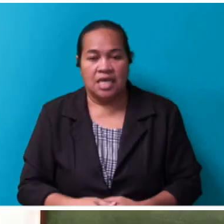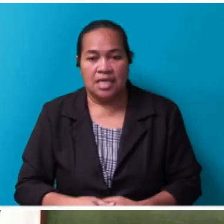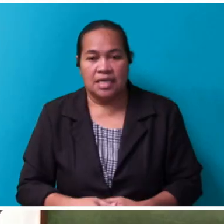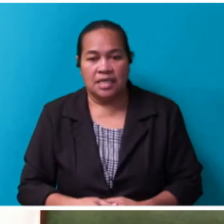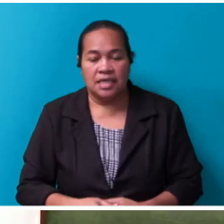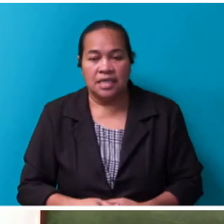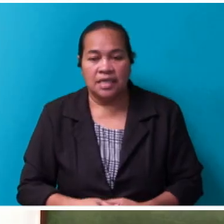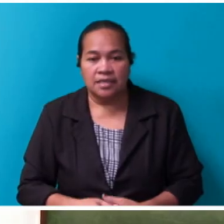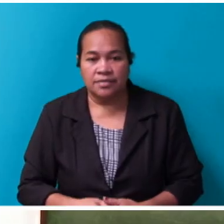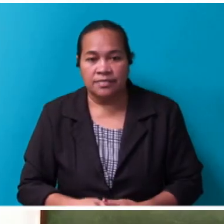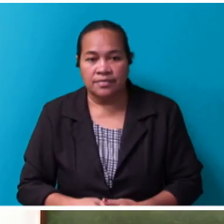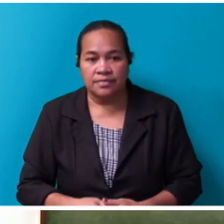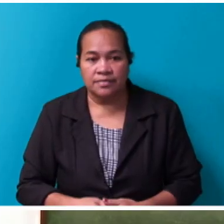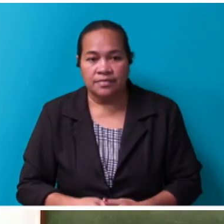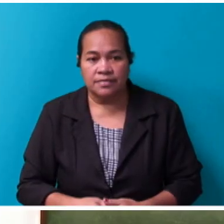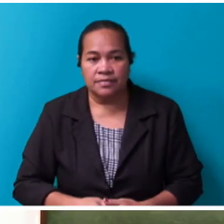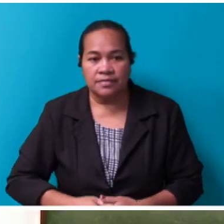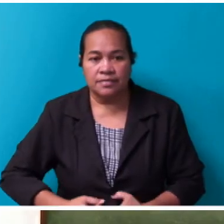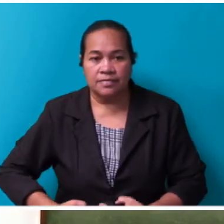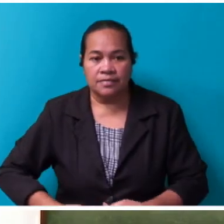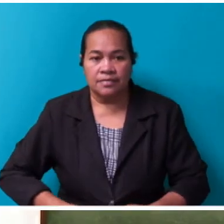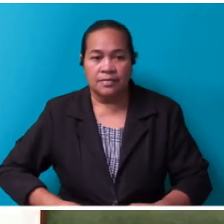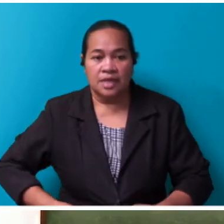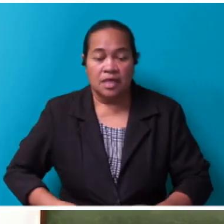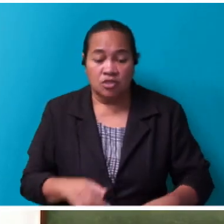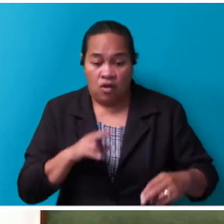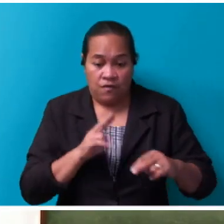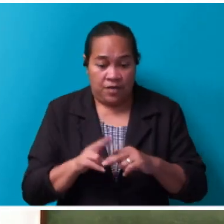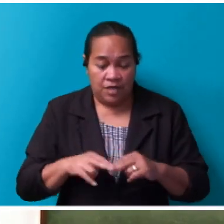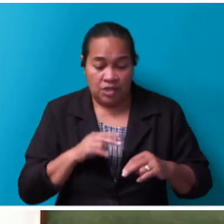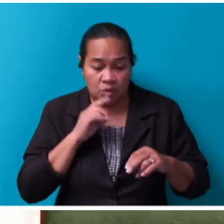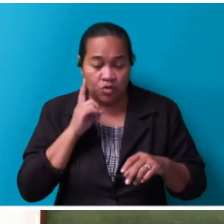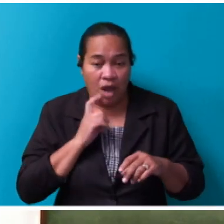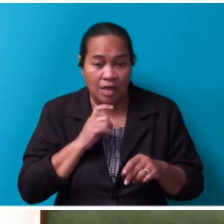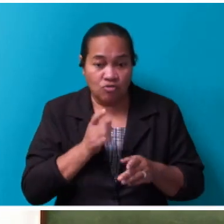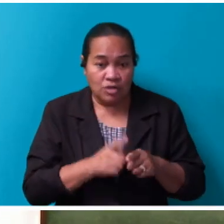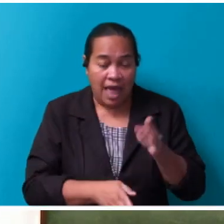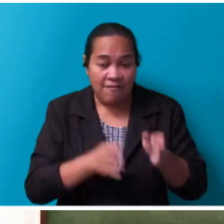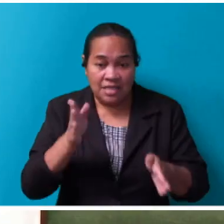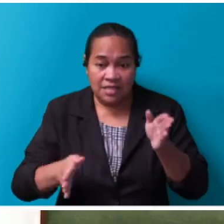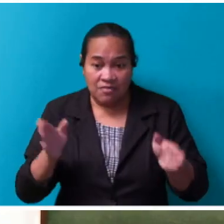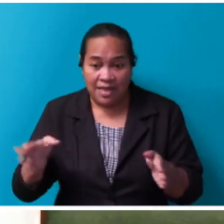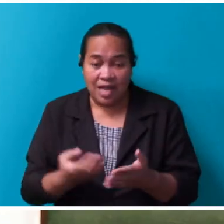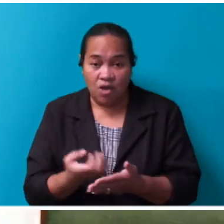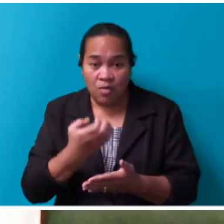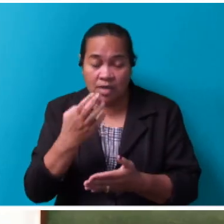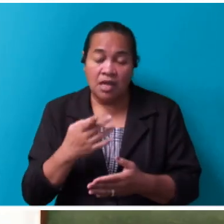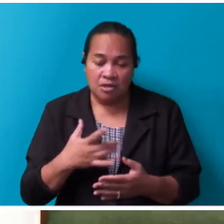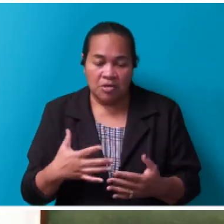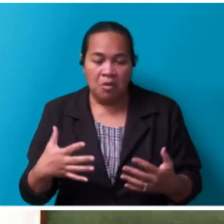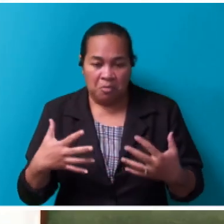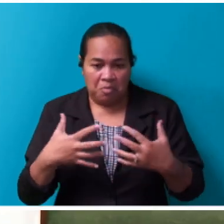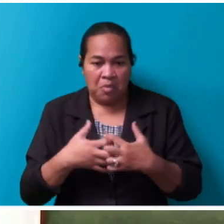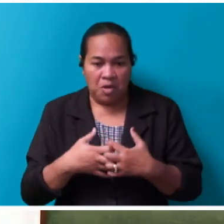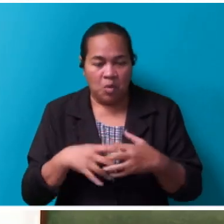Honourable Speaker, what Fiji has done in trying to diversify its economy sits well within